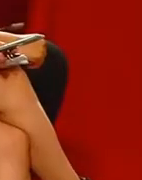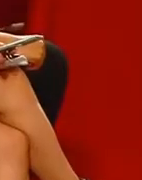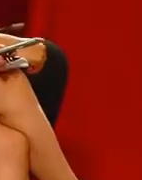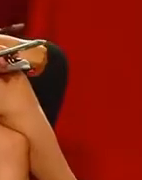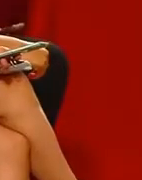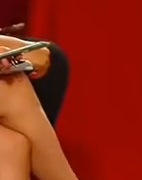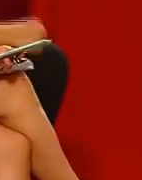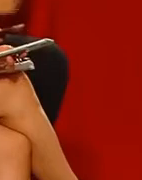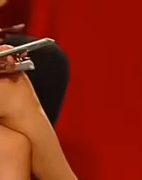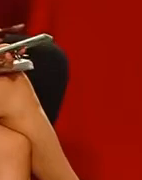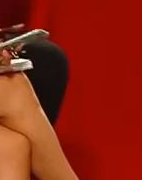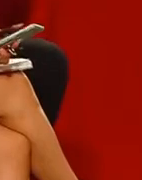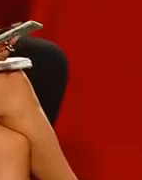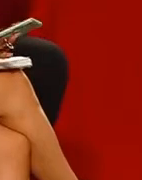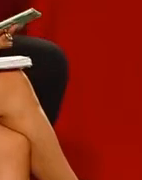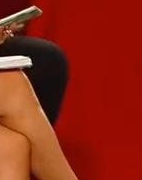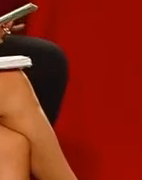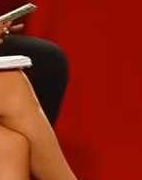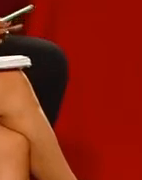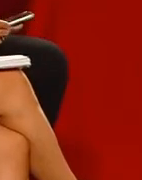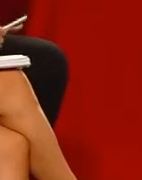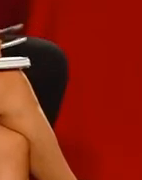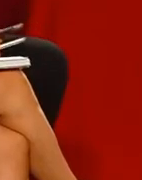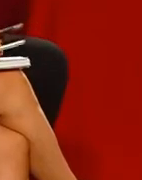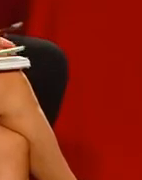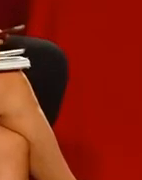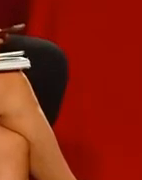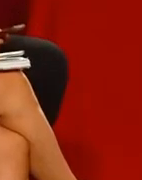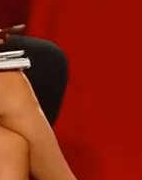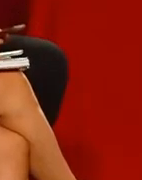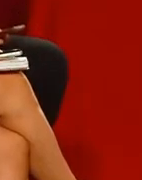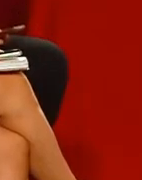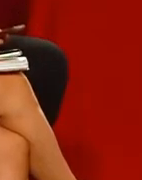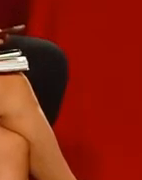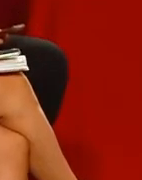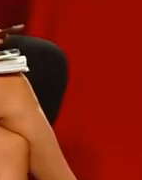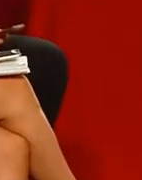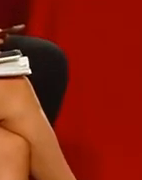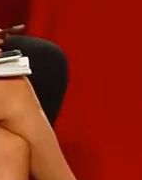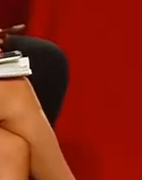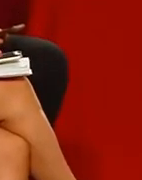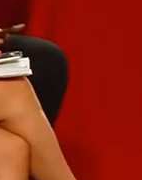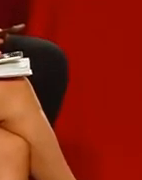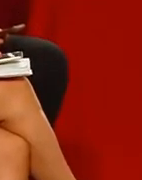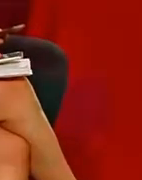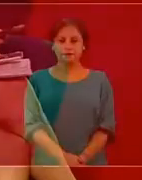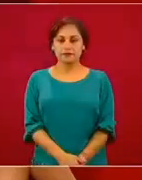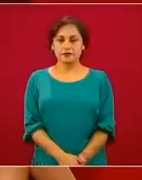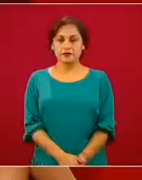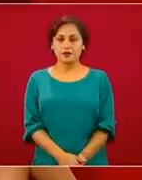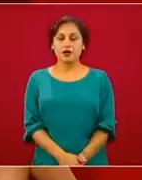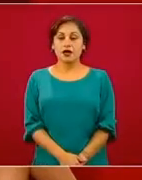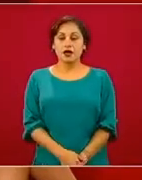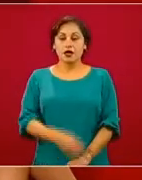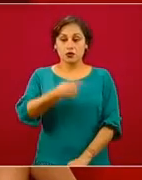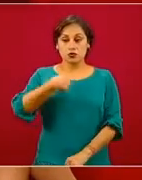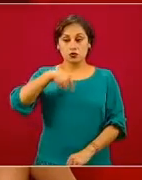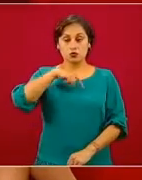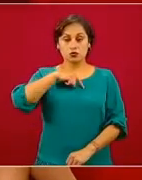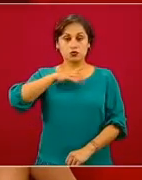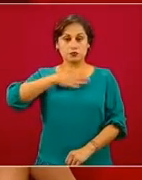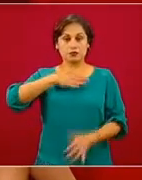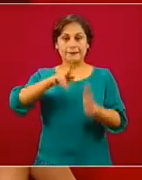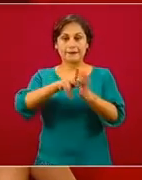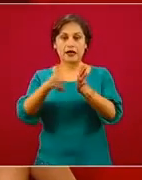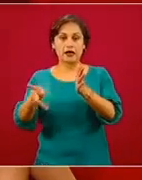were infected, COVID-infected patients. So, what are the measures that the government has implemented to deal